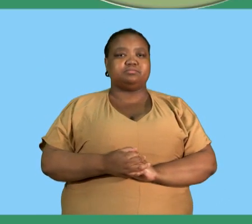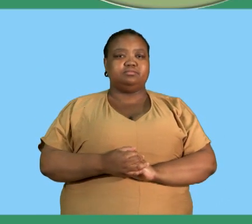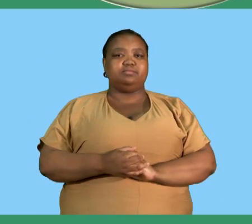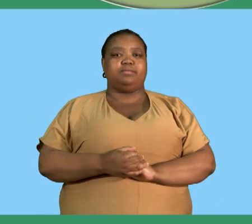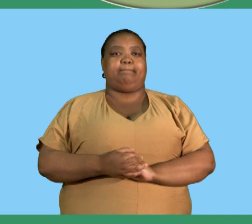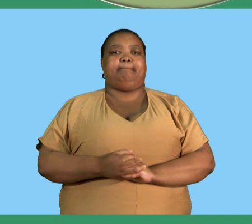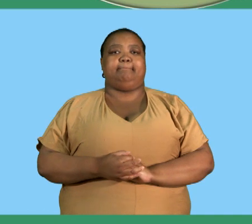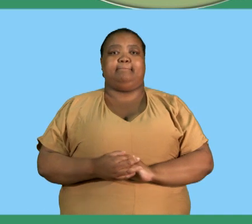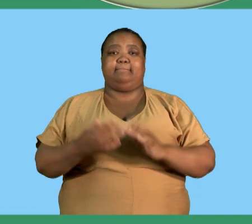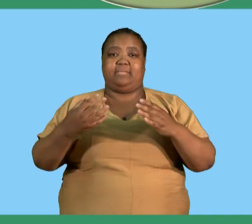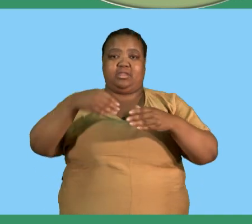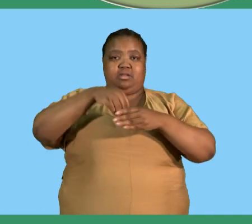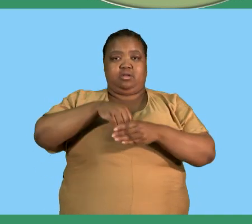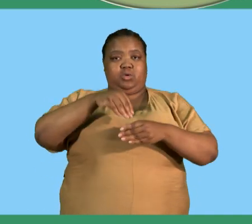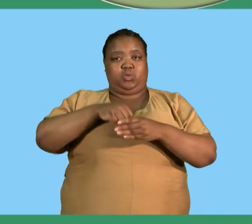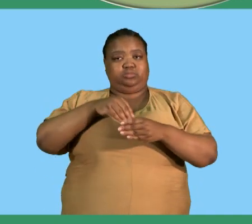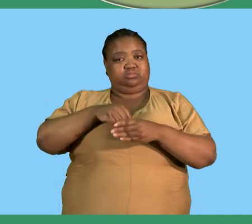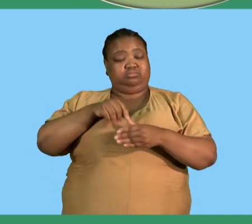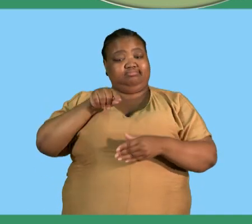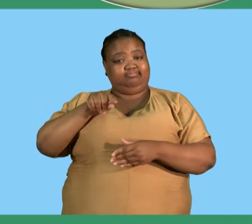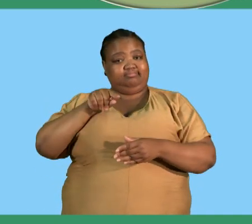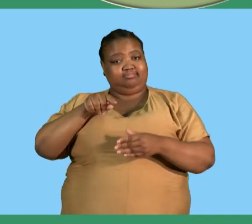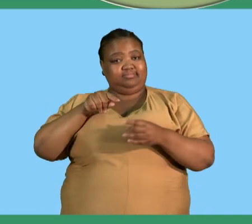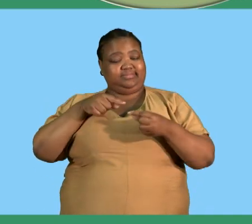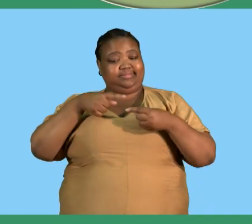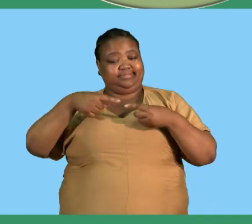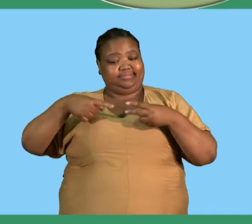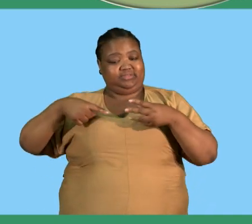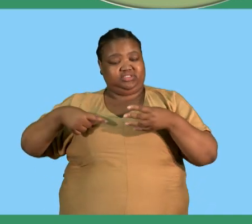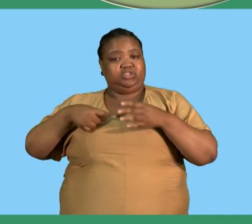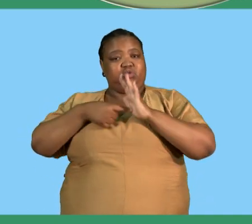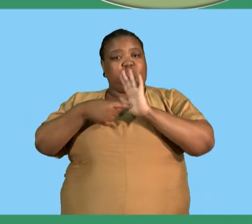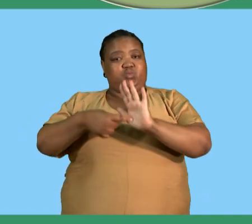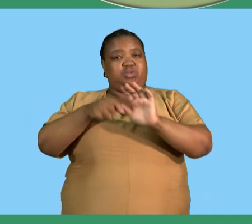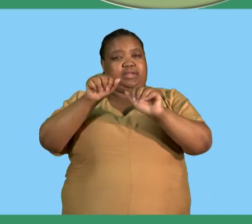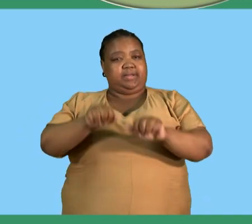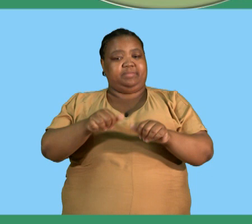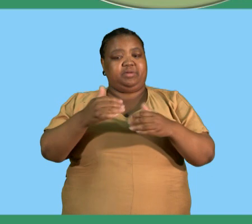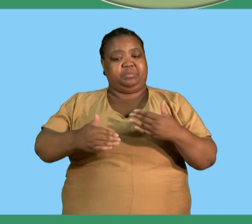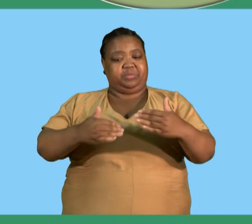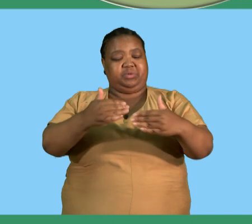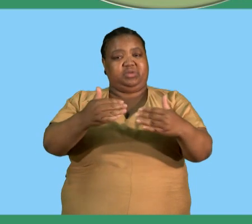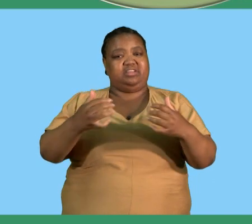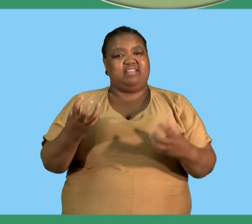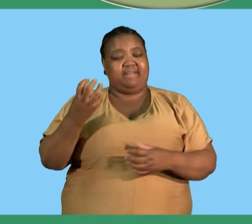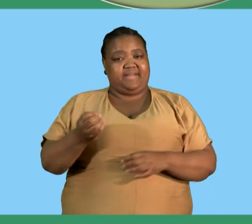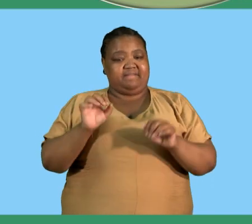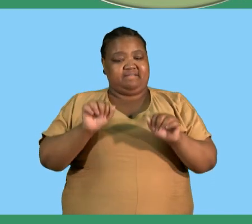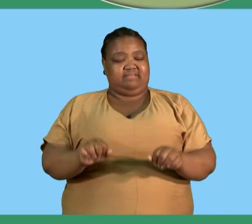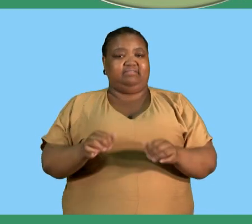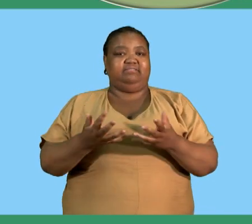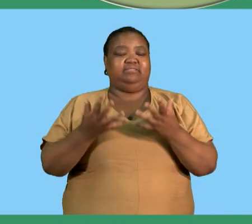We've got our concept map. So throughout this lesson, we've got our journey, the journey that we're going to take. So the journey will start from here.